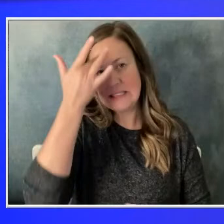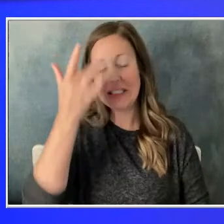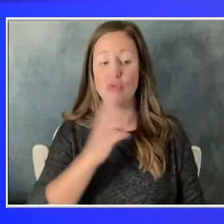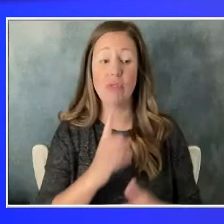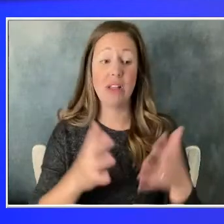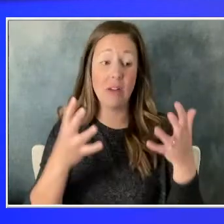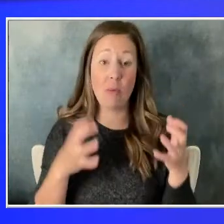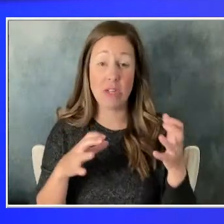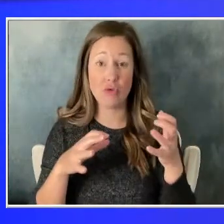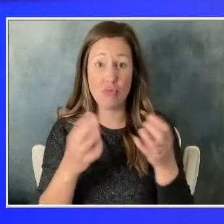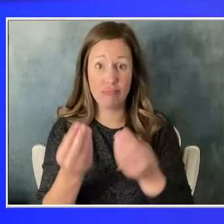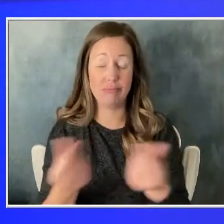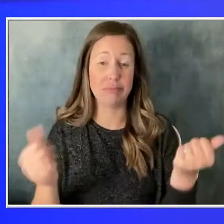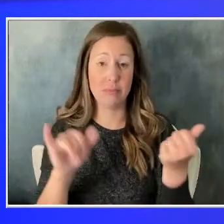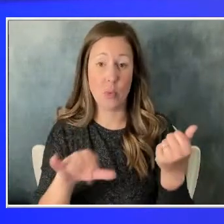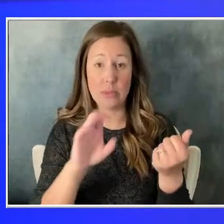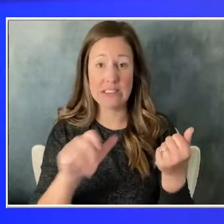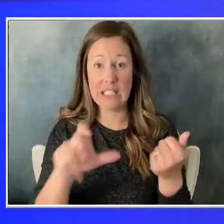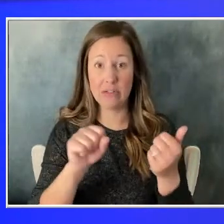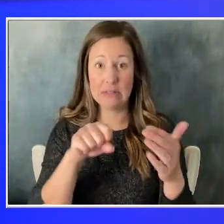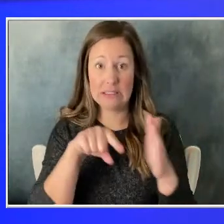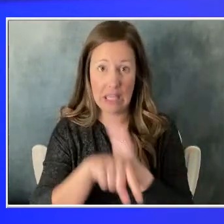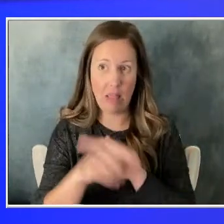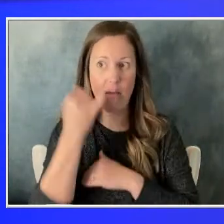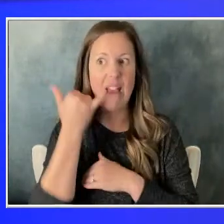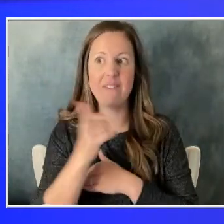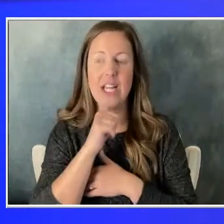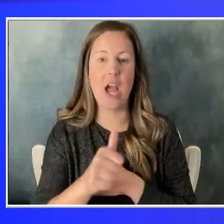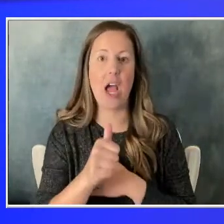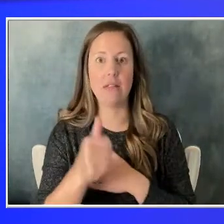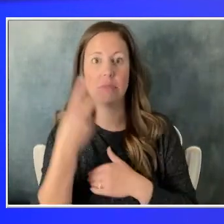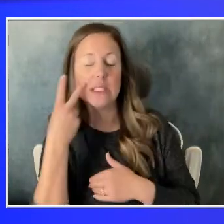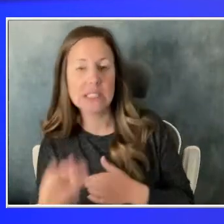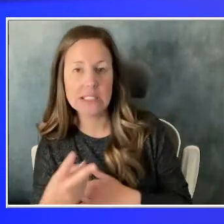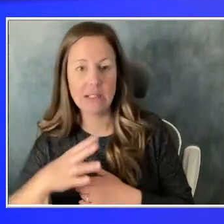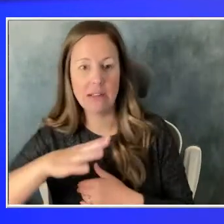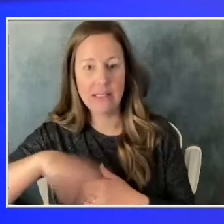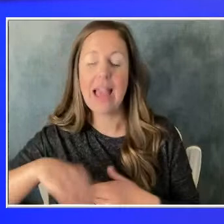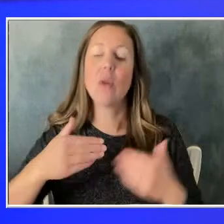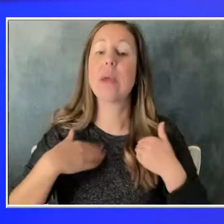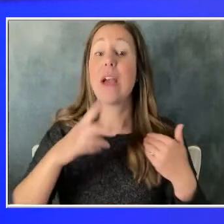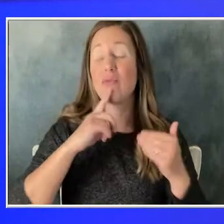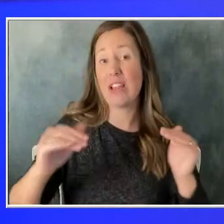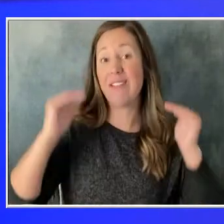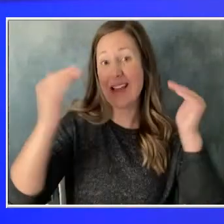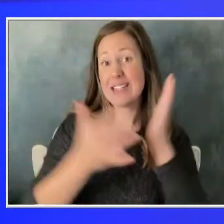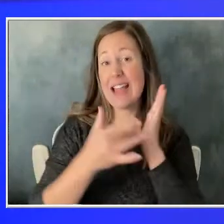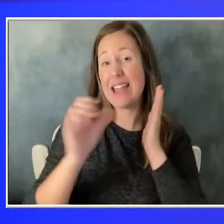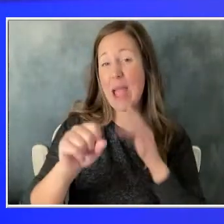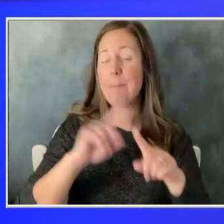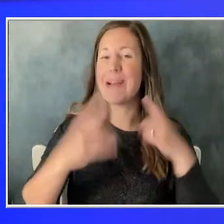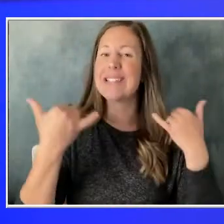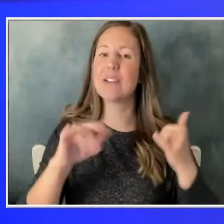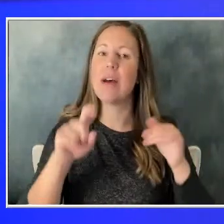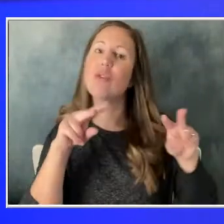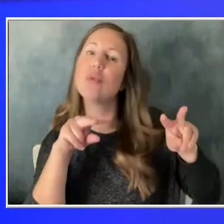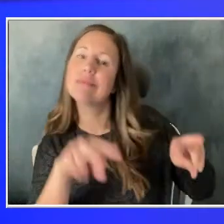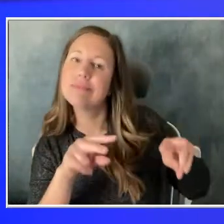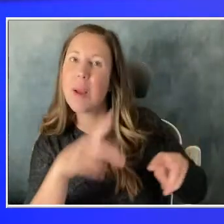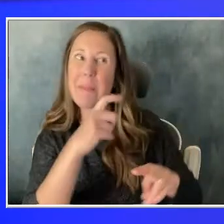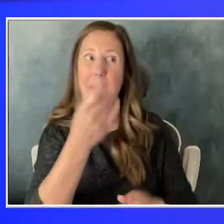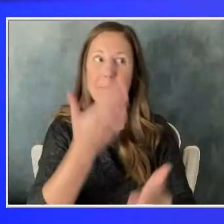yet. So today we have circulation DNA technology. However, we still need to follow patient very closely. We give